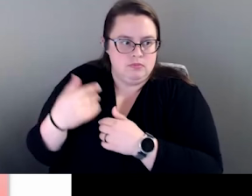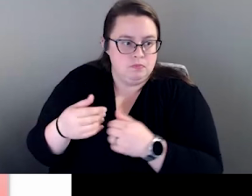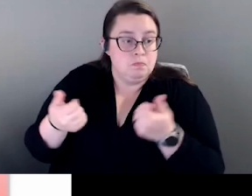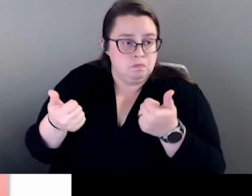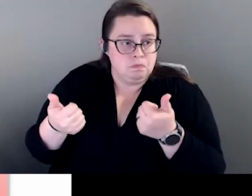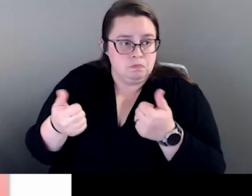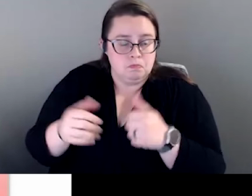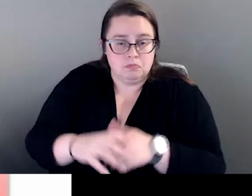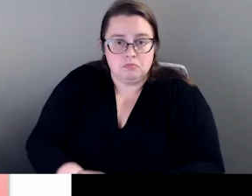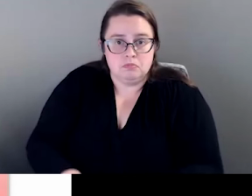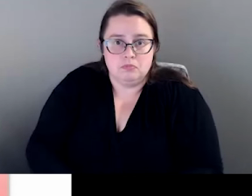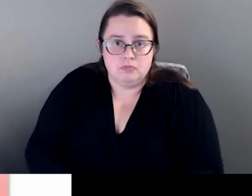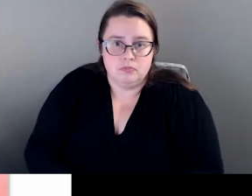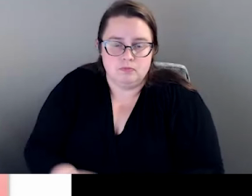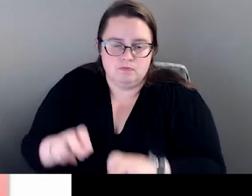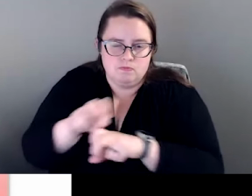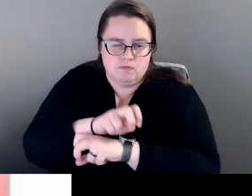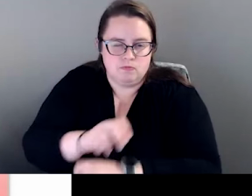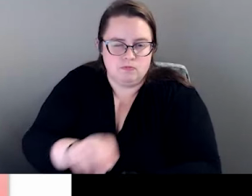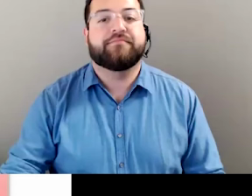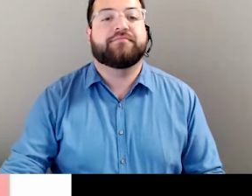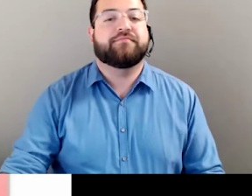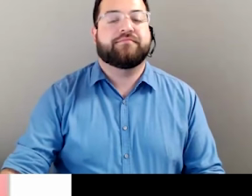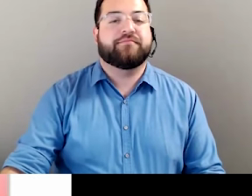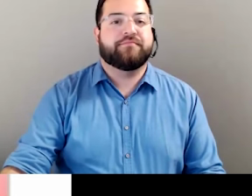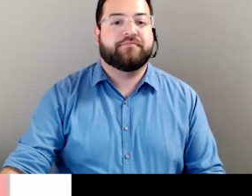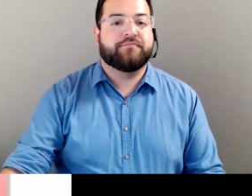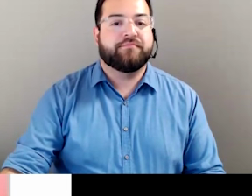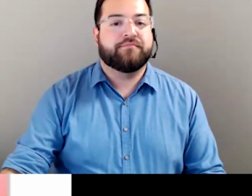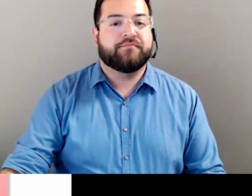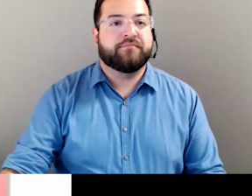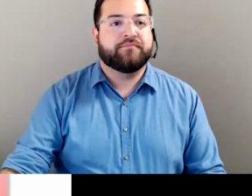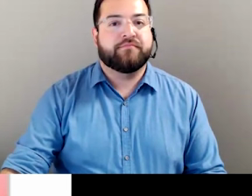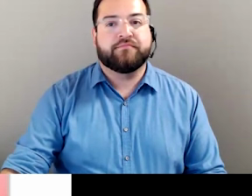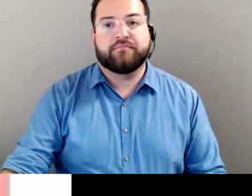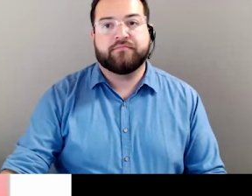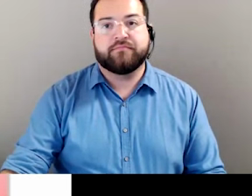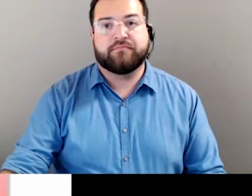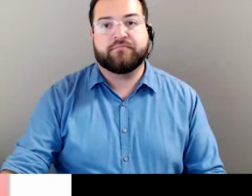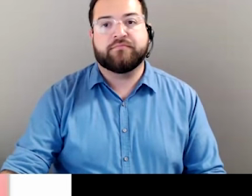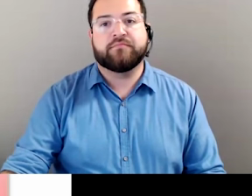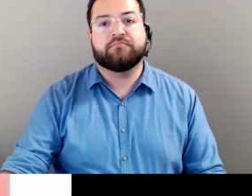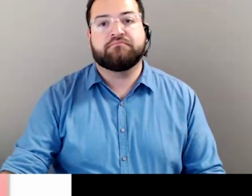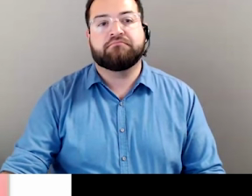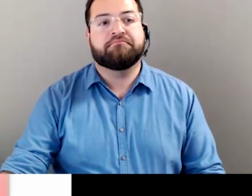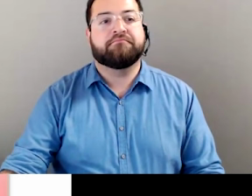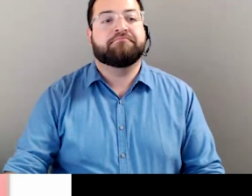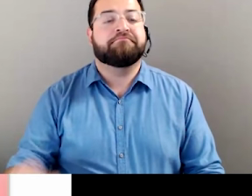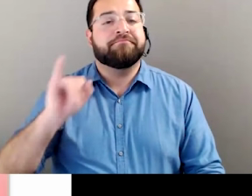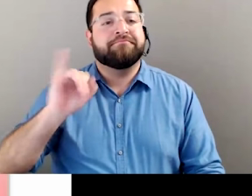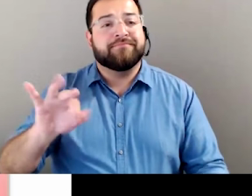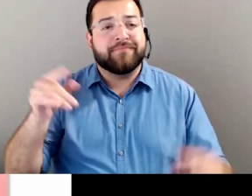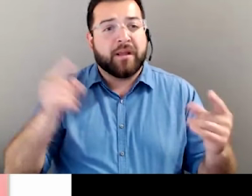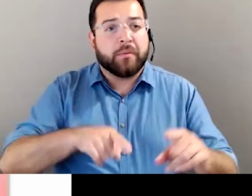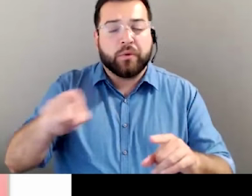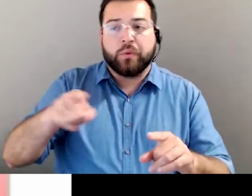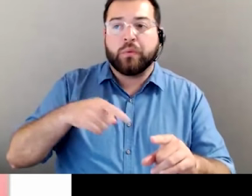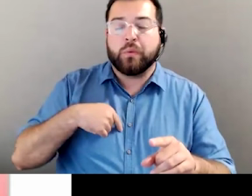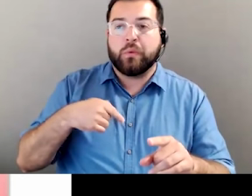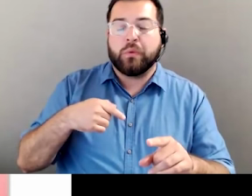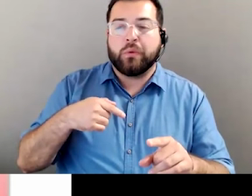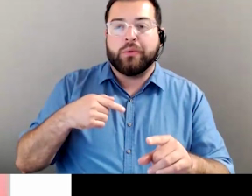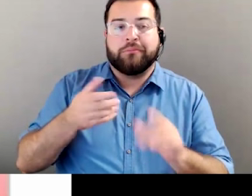Okay, so kind of went over this just a little bit already. So what do you do if you become aware of an allegation of sexual misconduct or something is